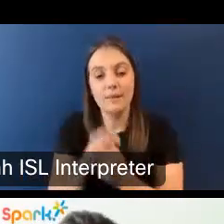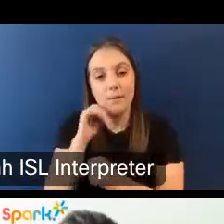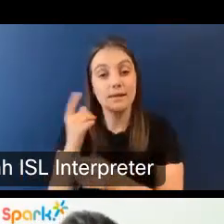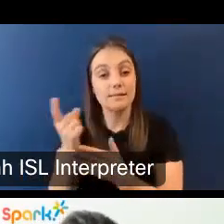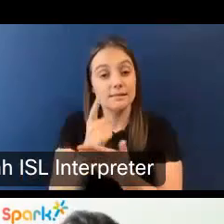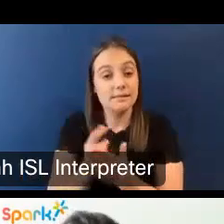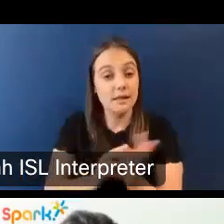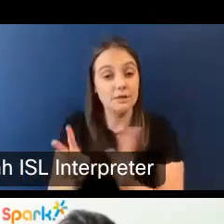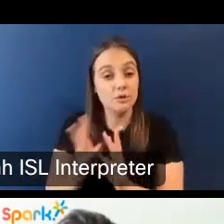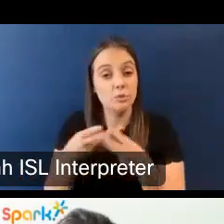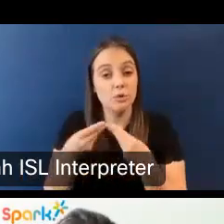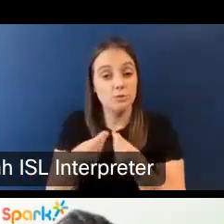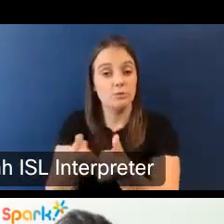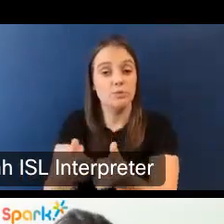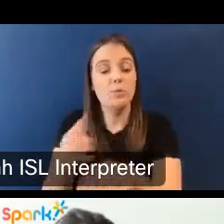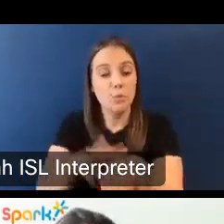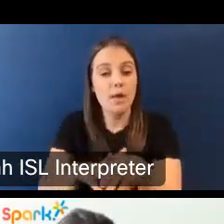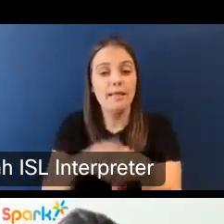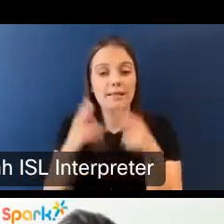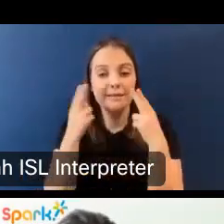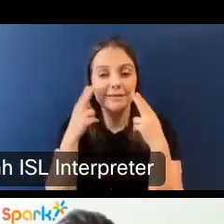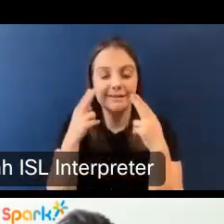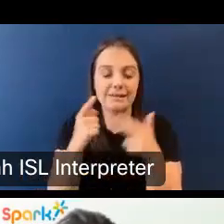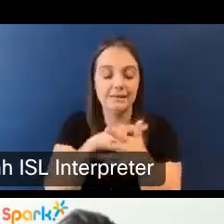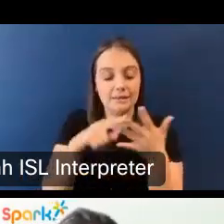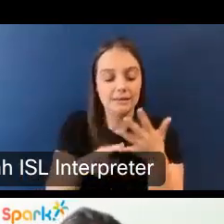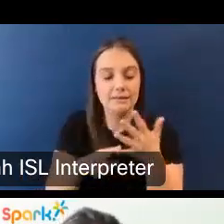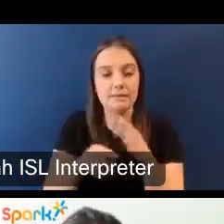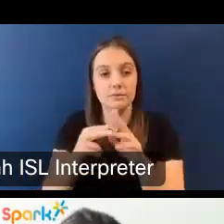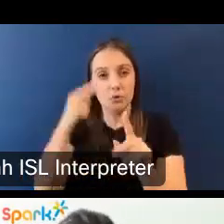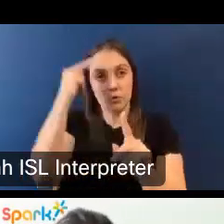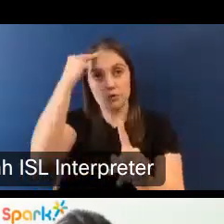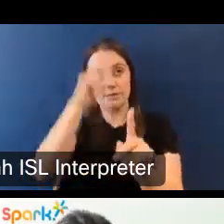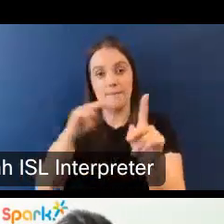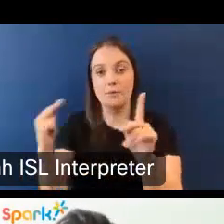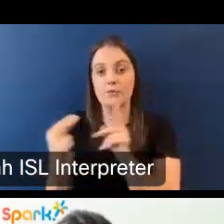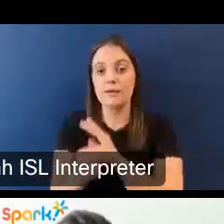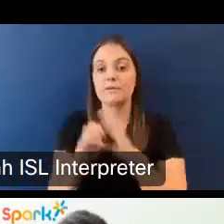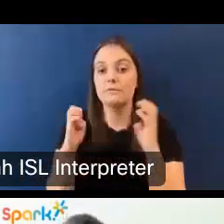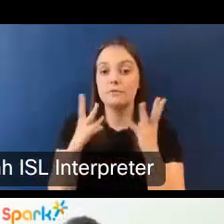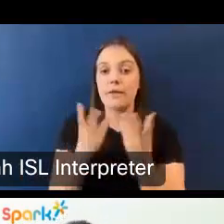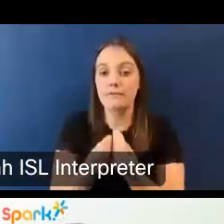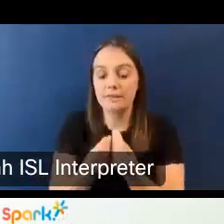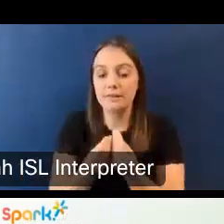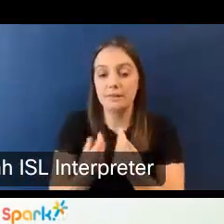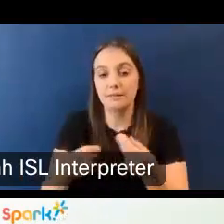work really well, it needs to take all those voices and experiences into account.